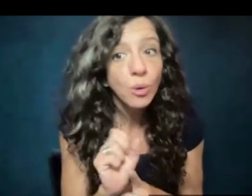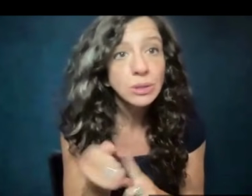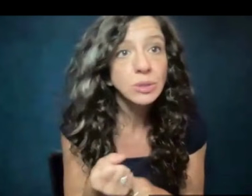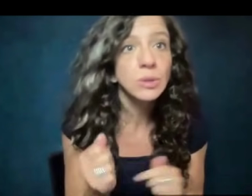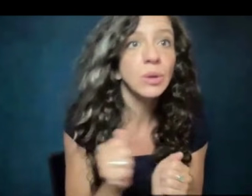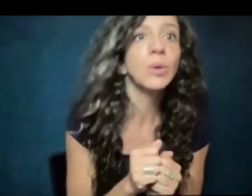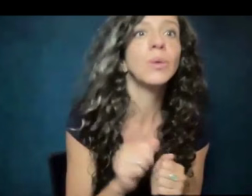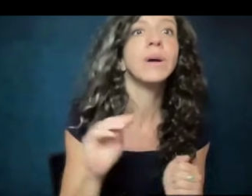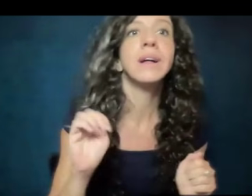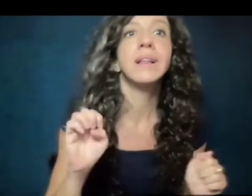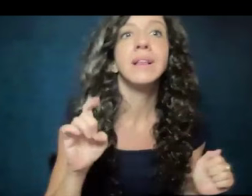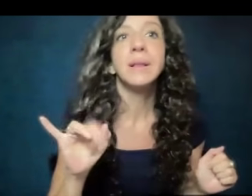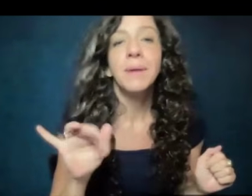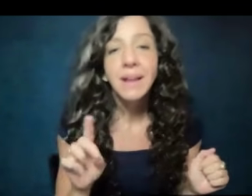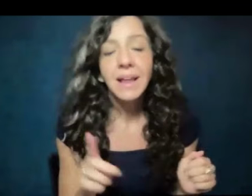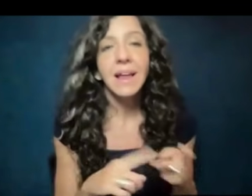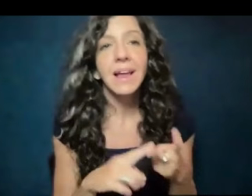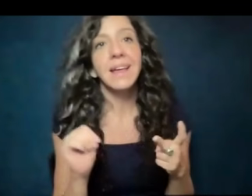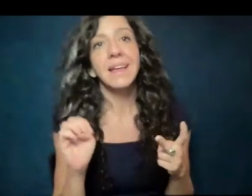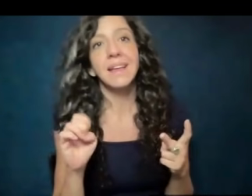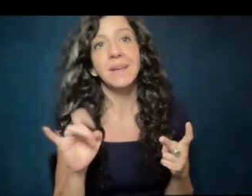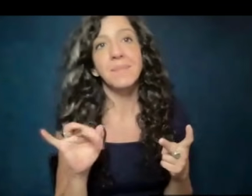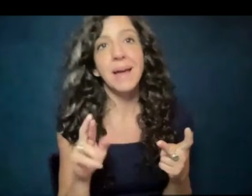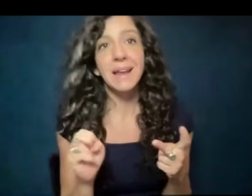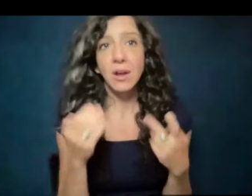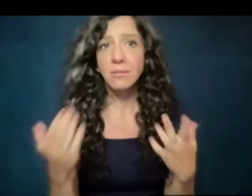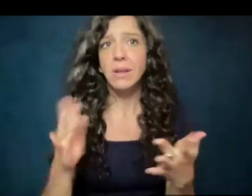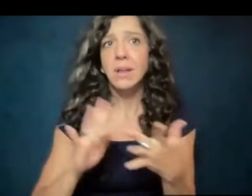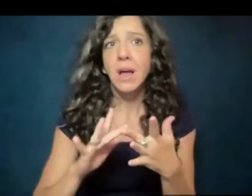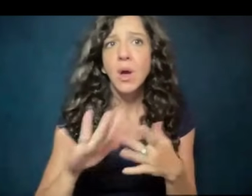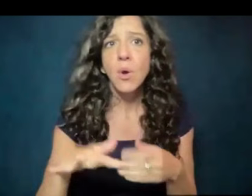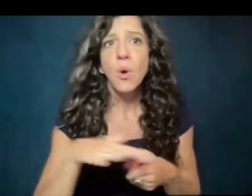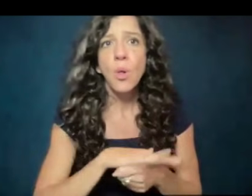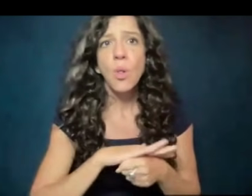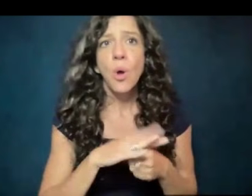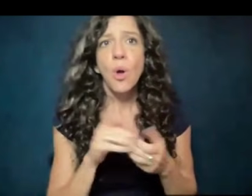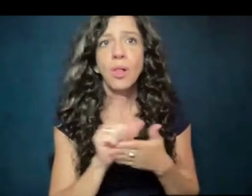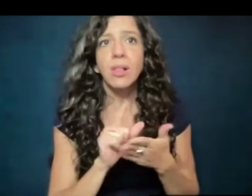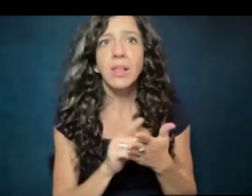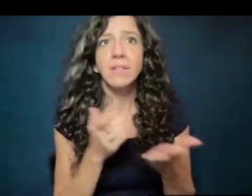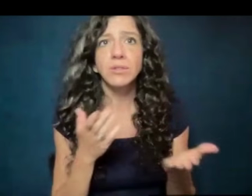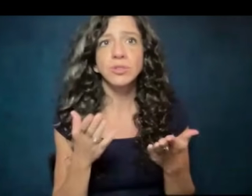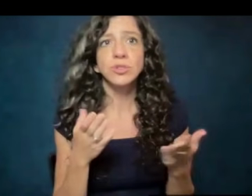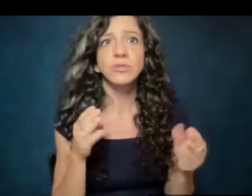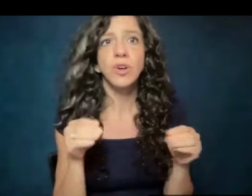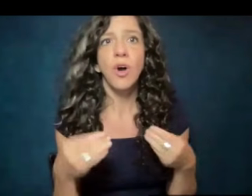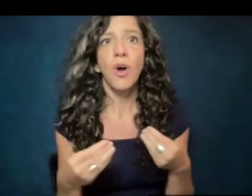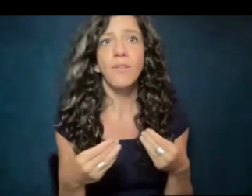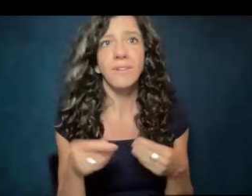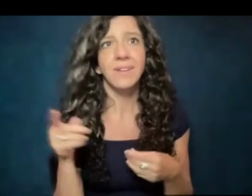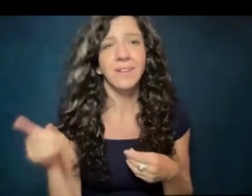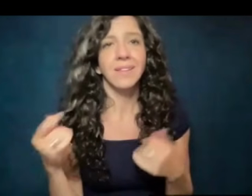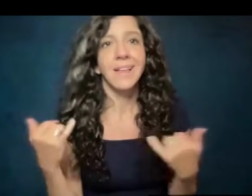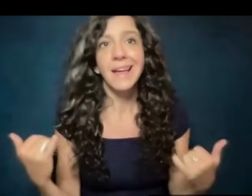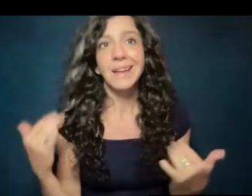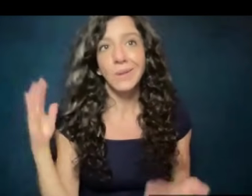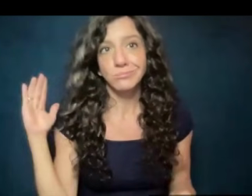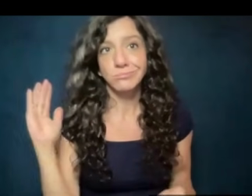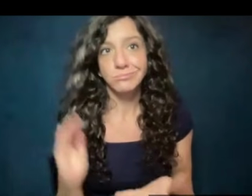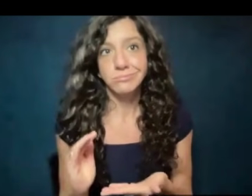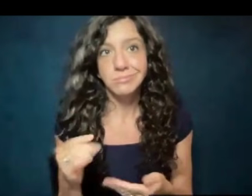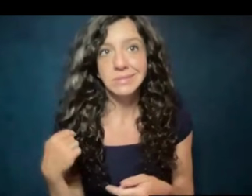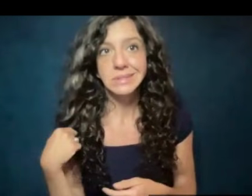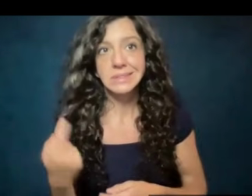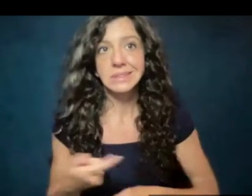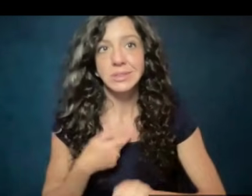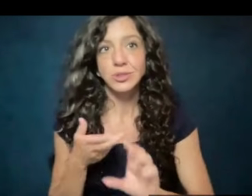Medicare, you could contact your local legal services office. They've shrunk a lot since I was part of that